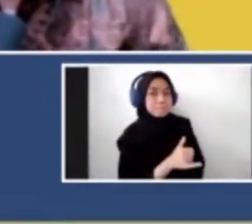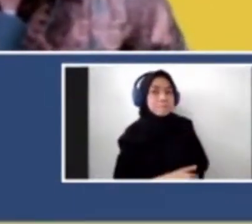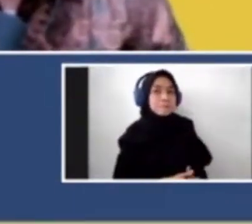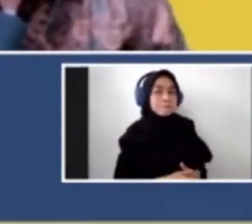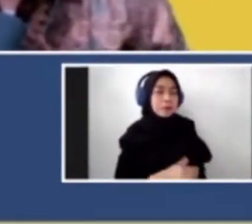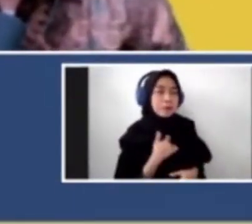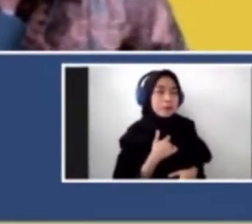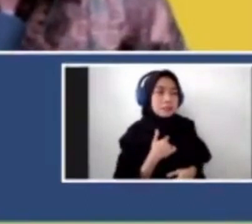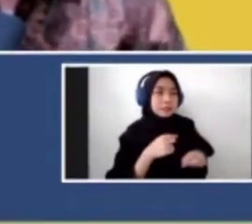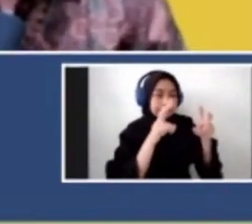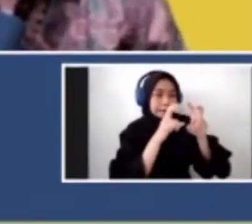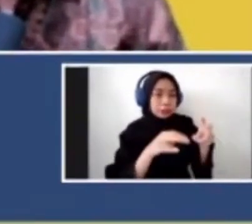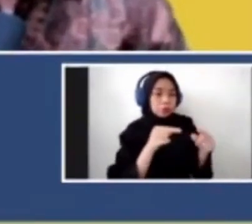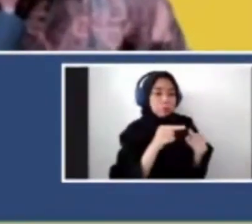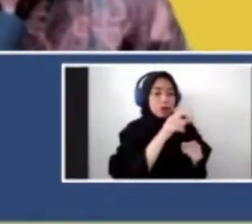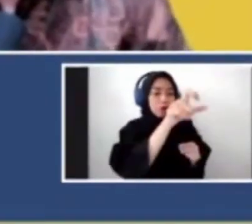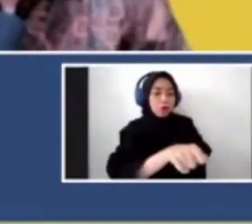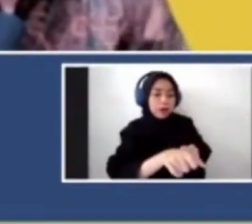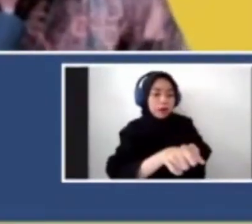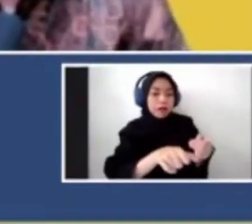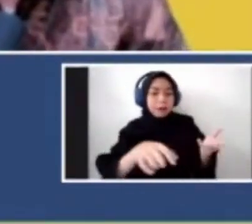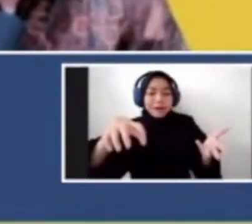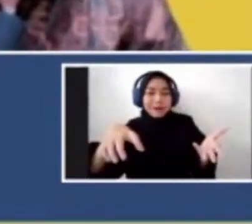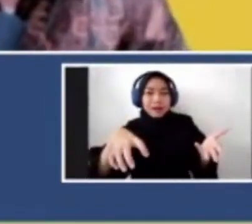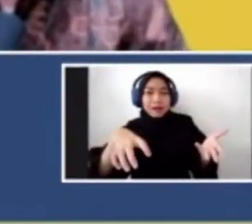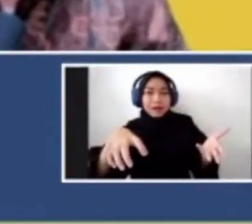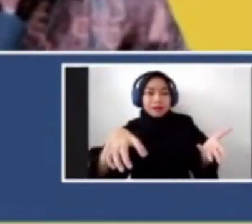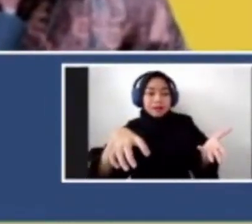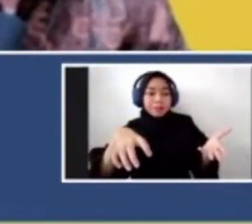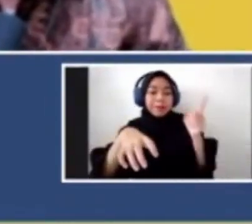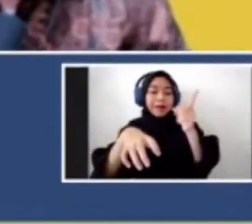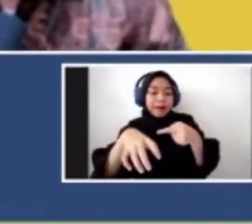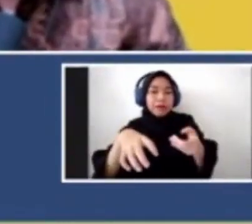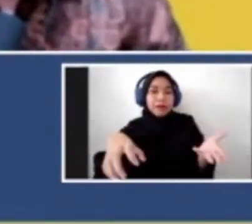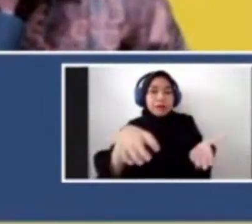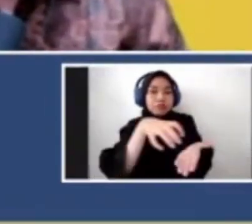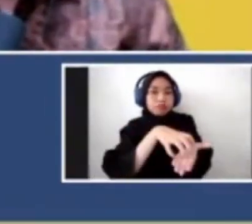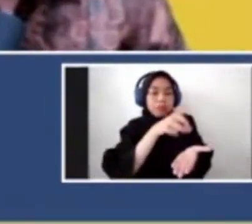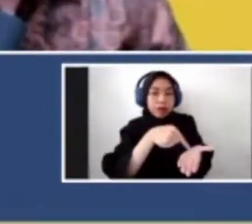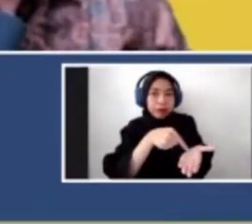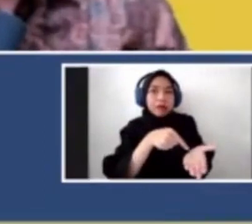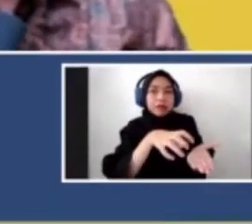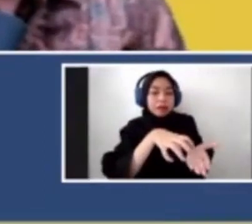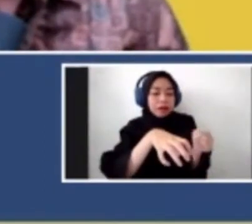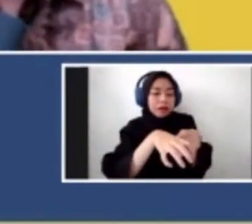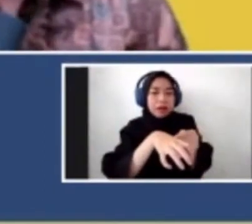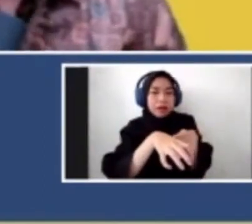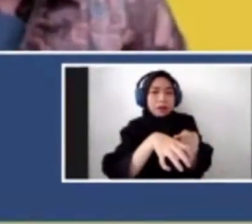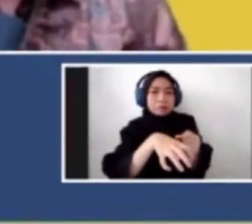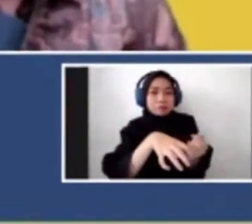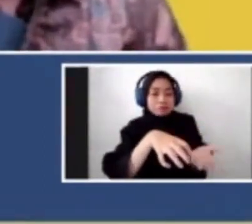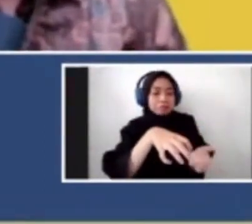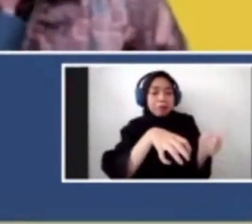human interaction with objects, mostly using psychological approach to understand how users behave when interacting with design